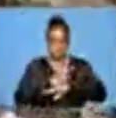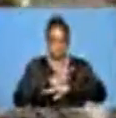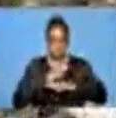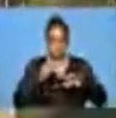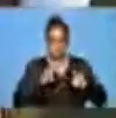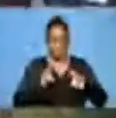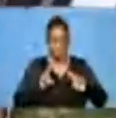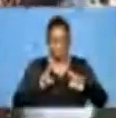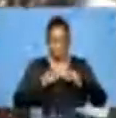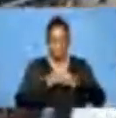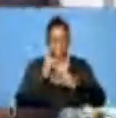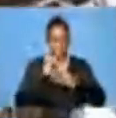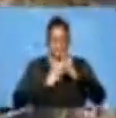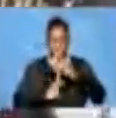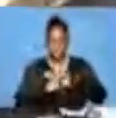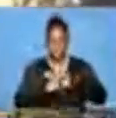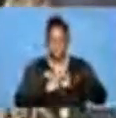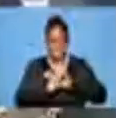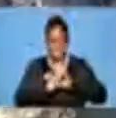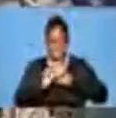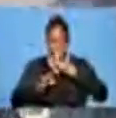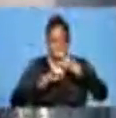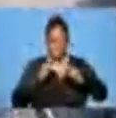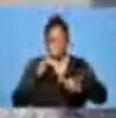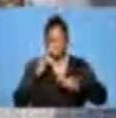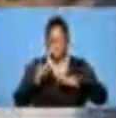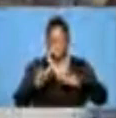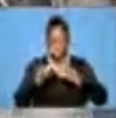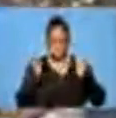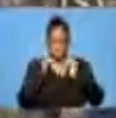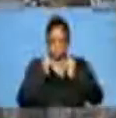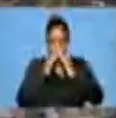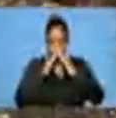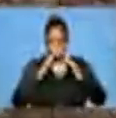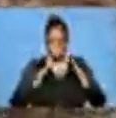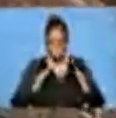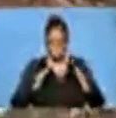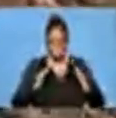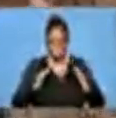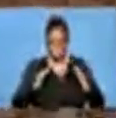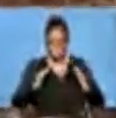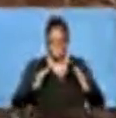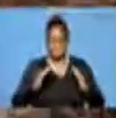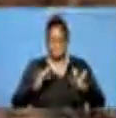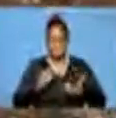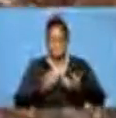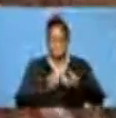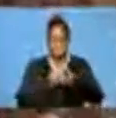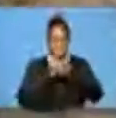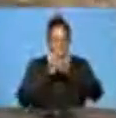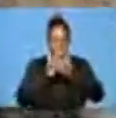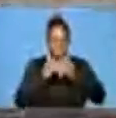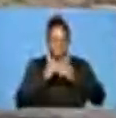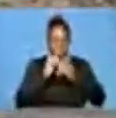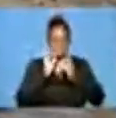says the program, which replaced the oversubscribed Small Homes Repairs Program, has assisted in repairing